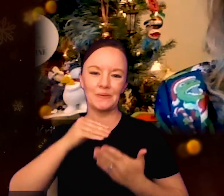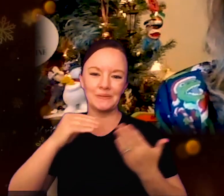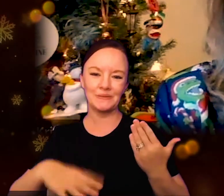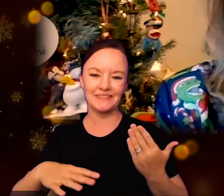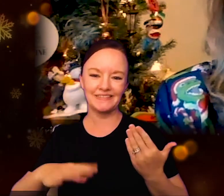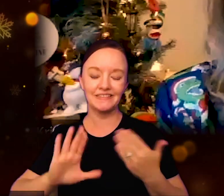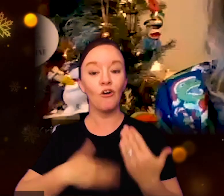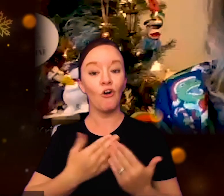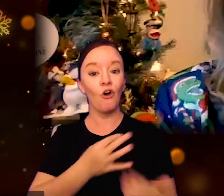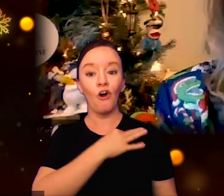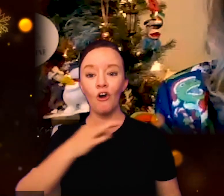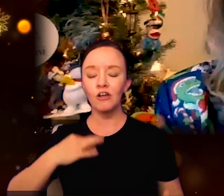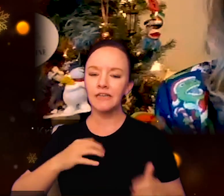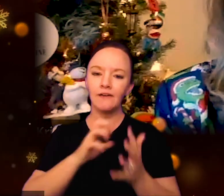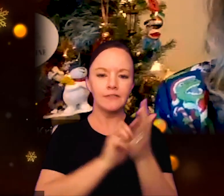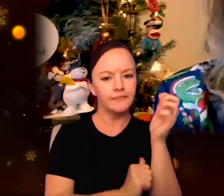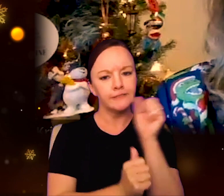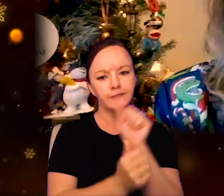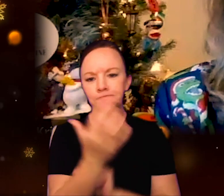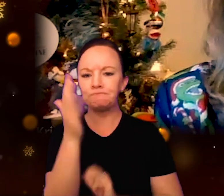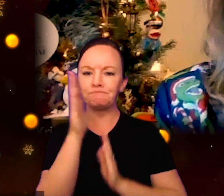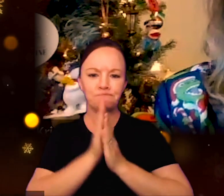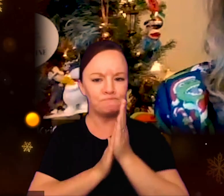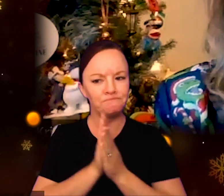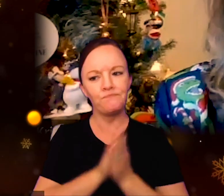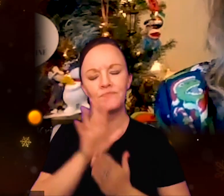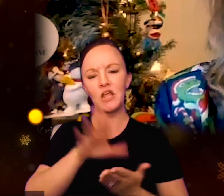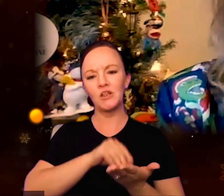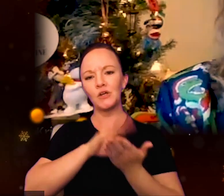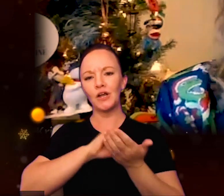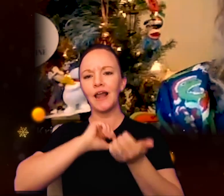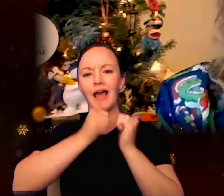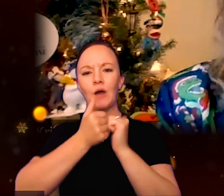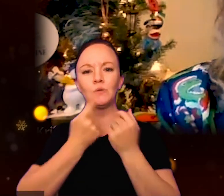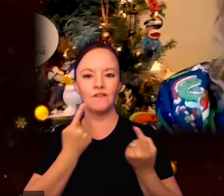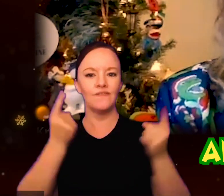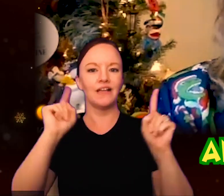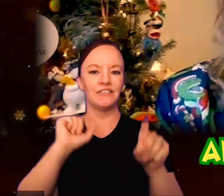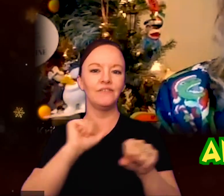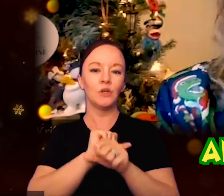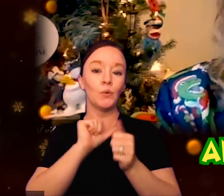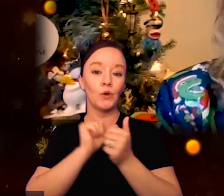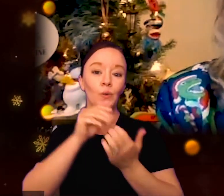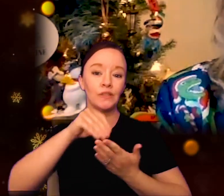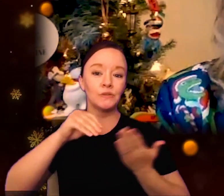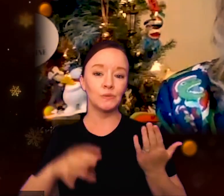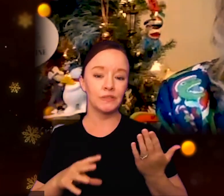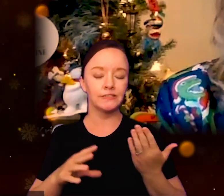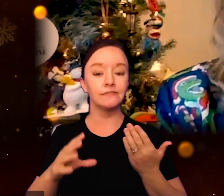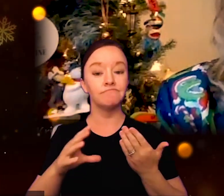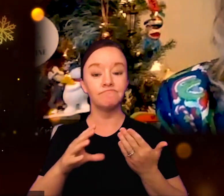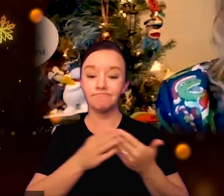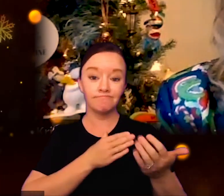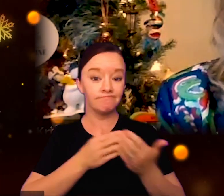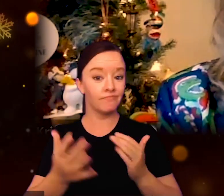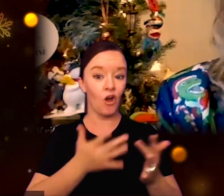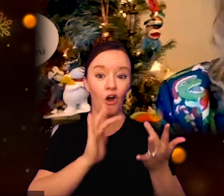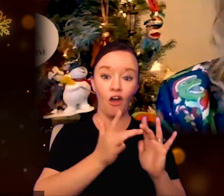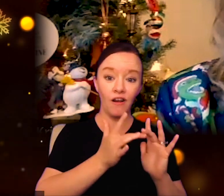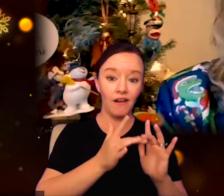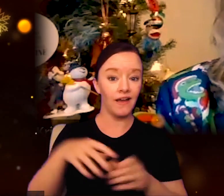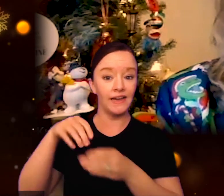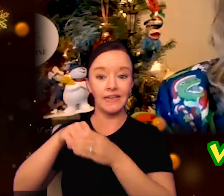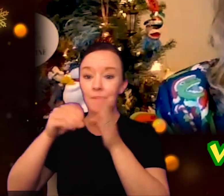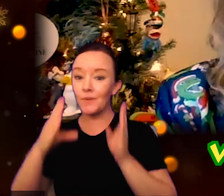and committed to our students. All the staff have rolled up their sleeves and learned how to effectively work with